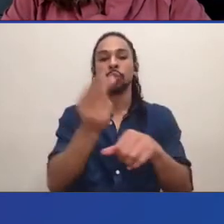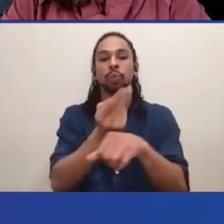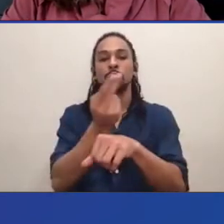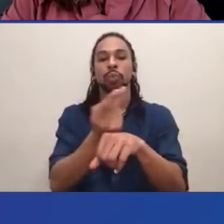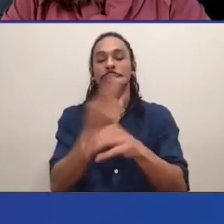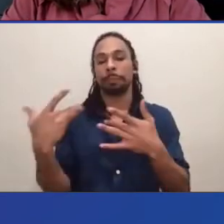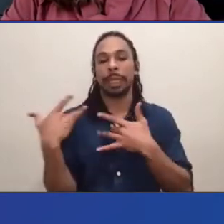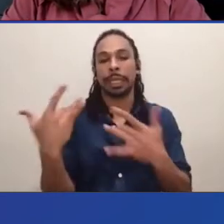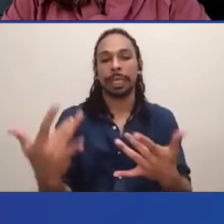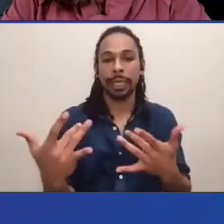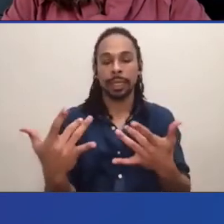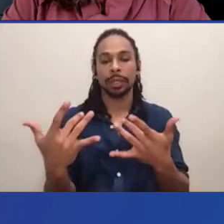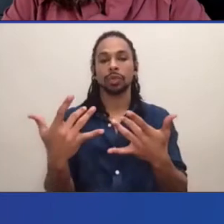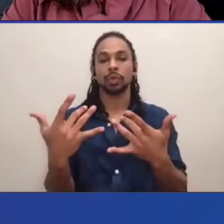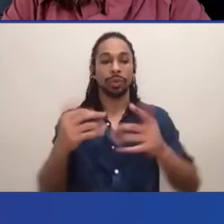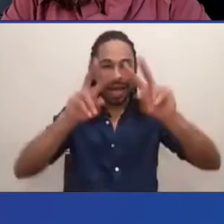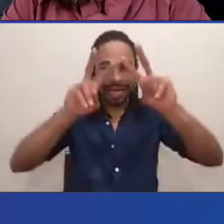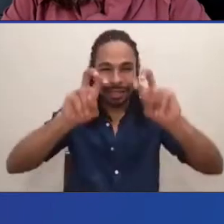assess